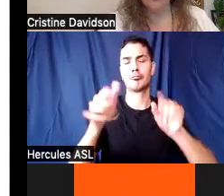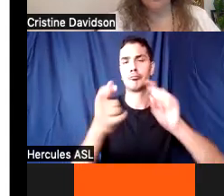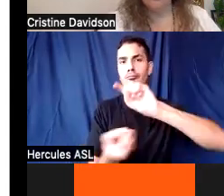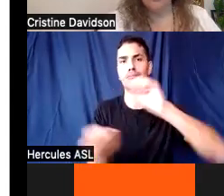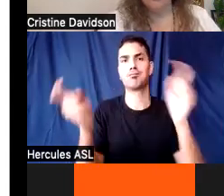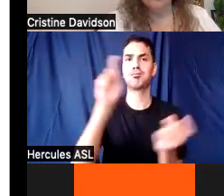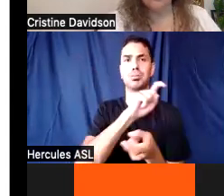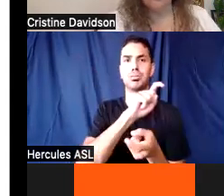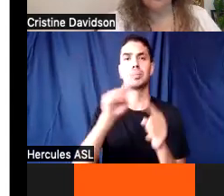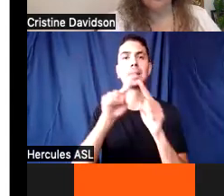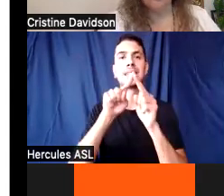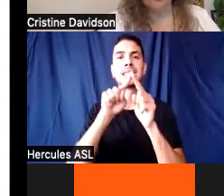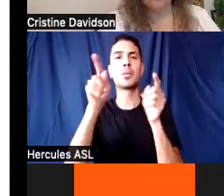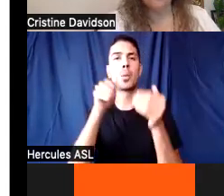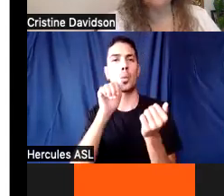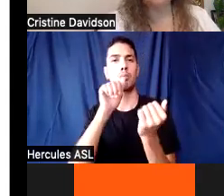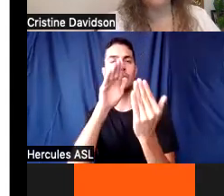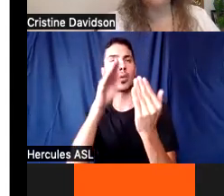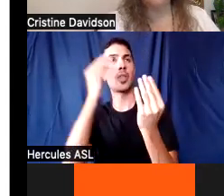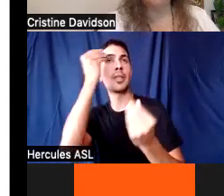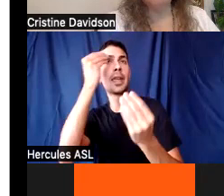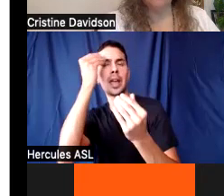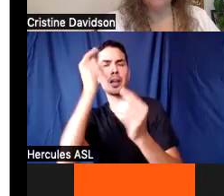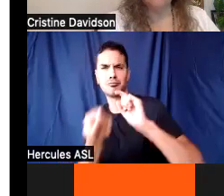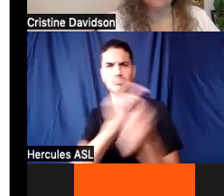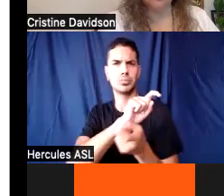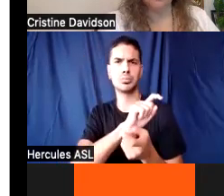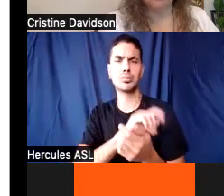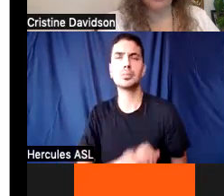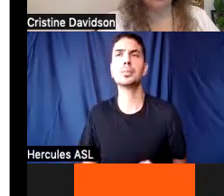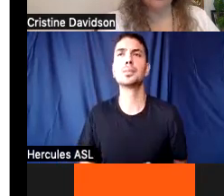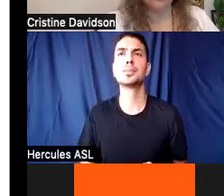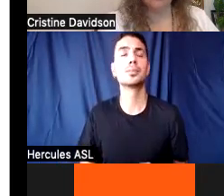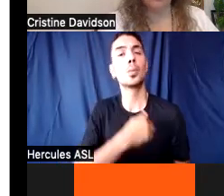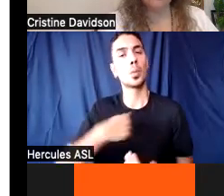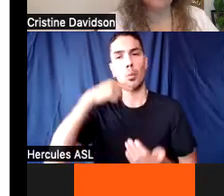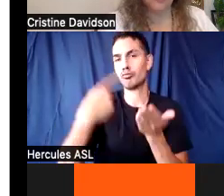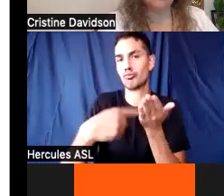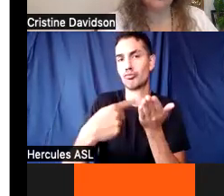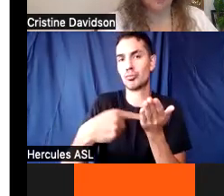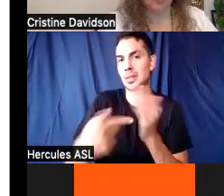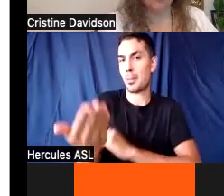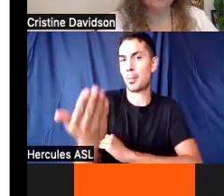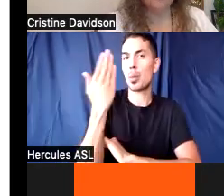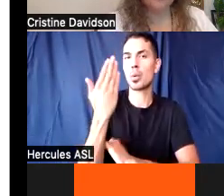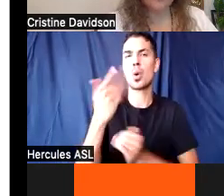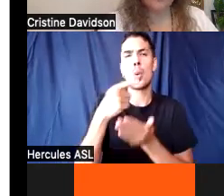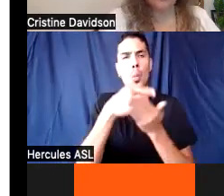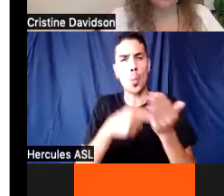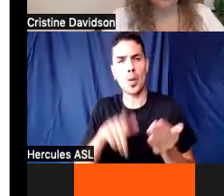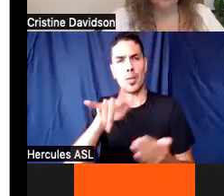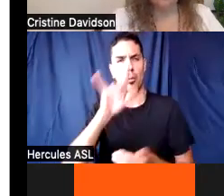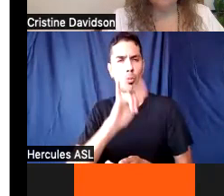thinking. And so, you know, we're just going to talk a little bit more this morning about what those tactics are.